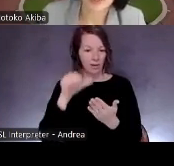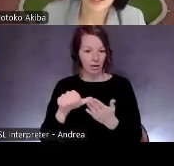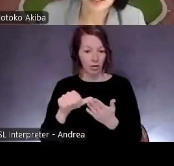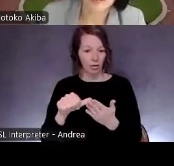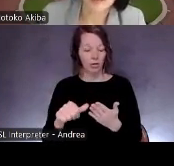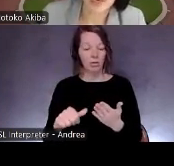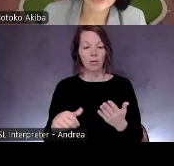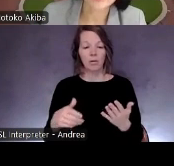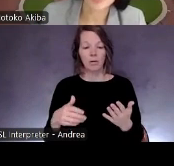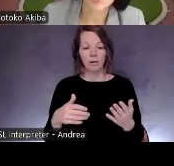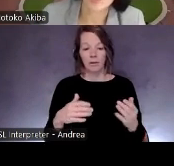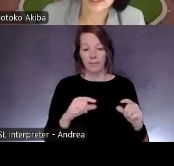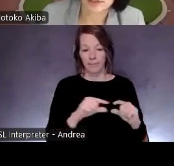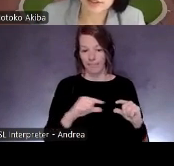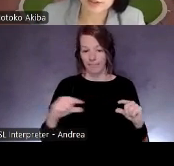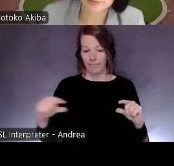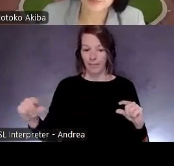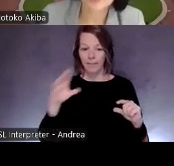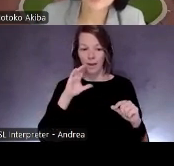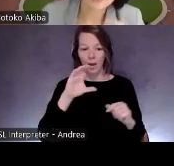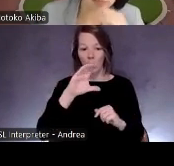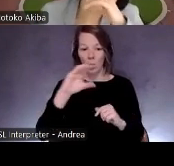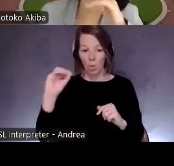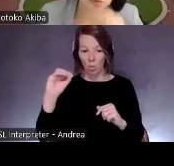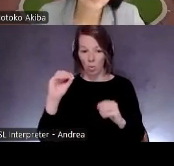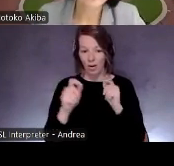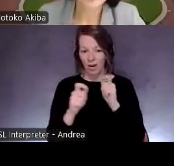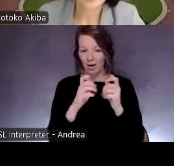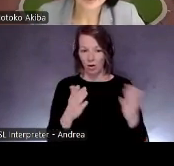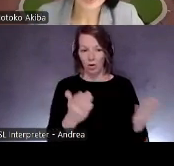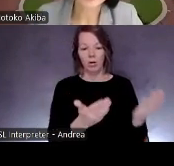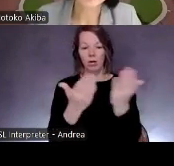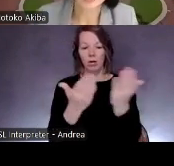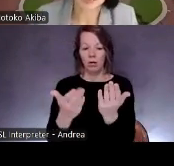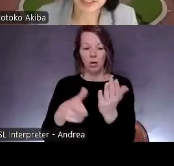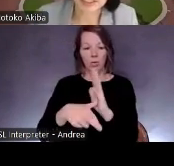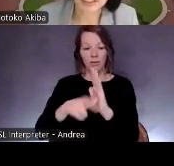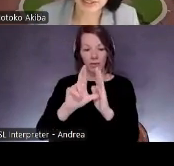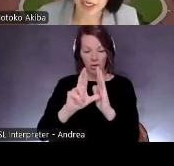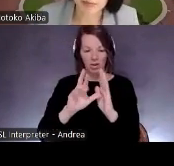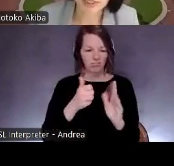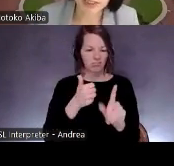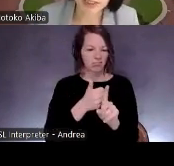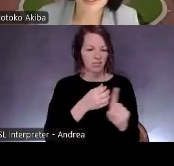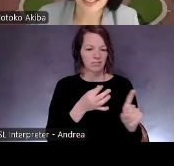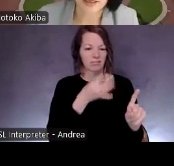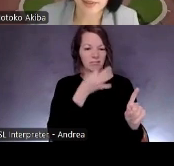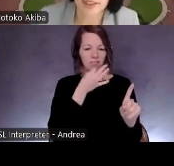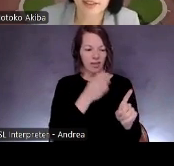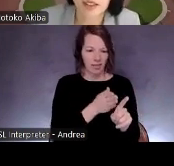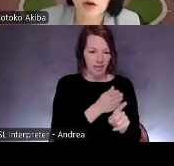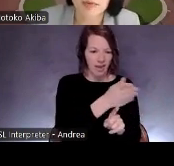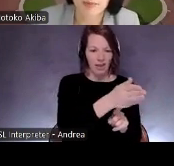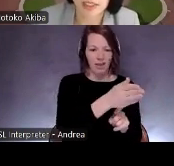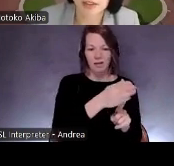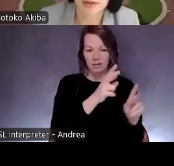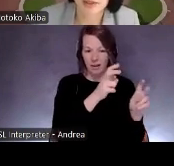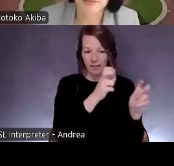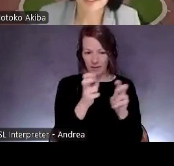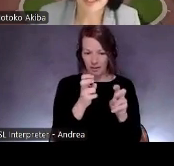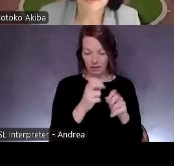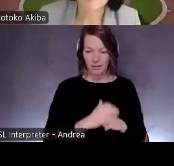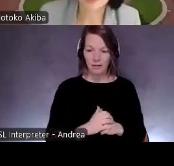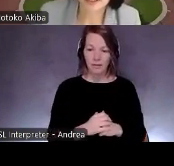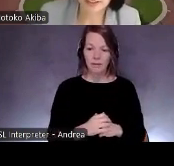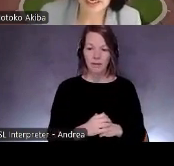and by the co-editors who again has expertise in that particular area of the